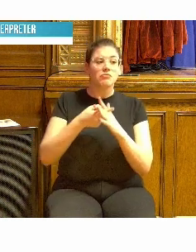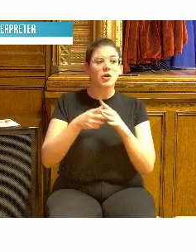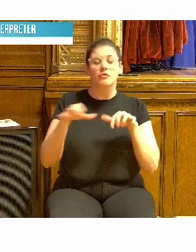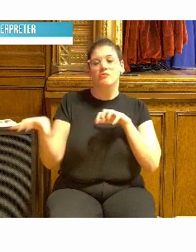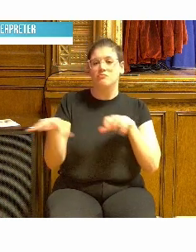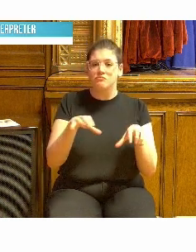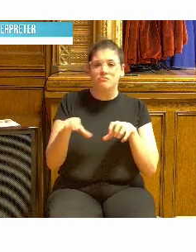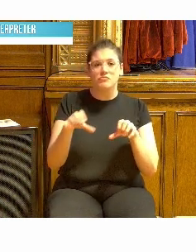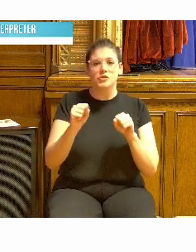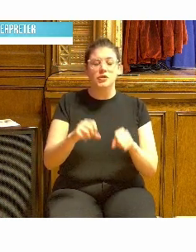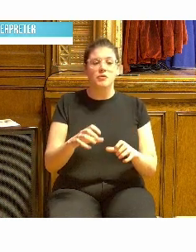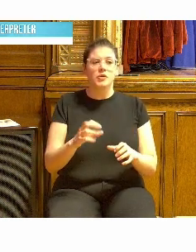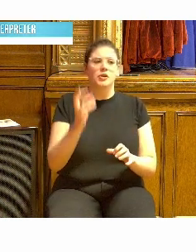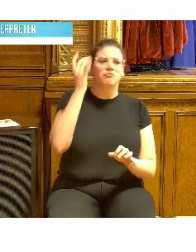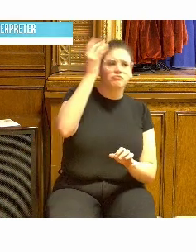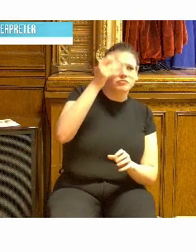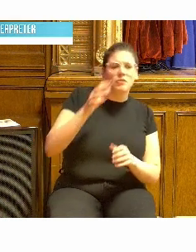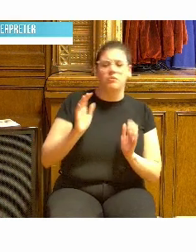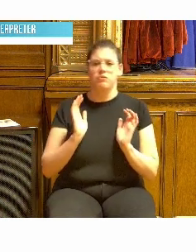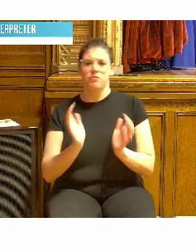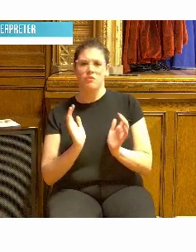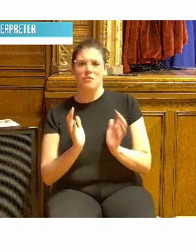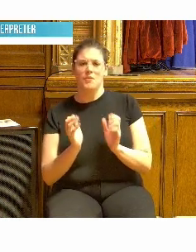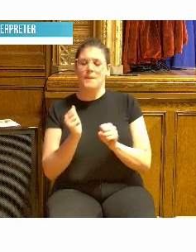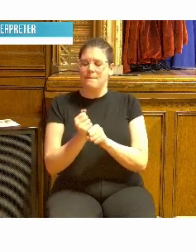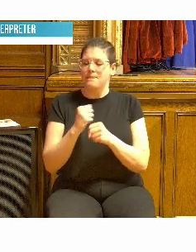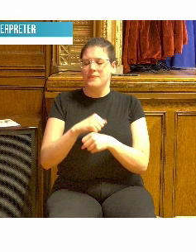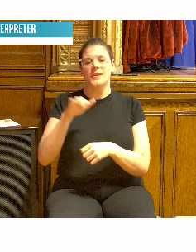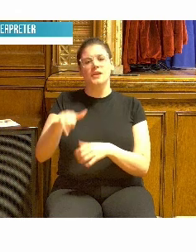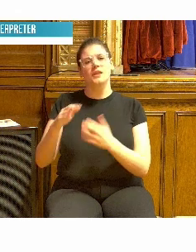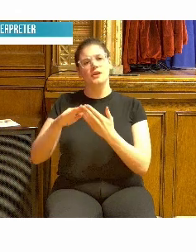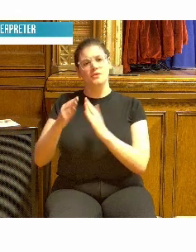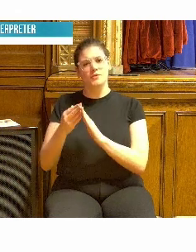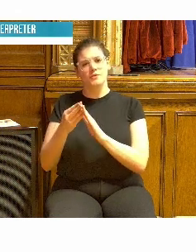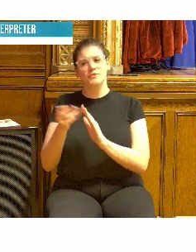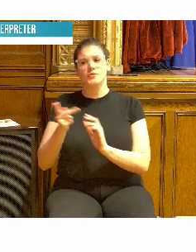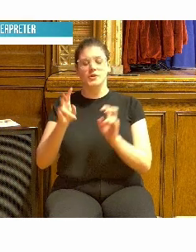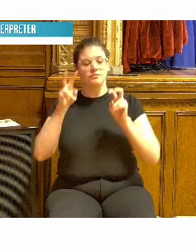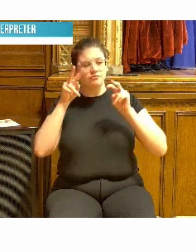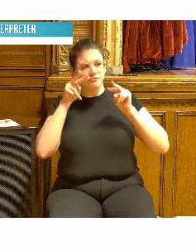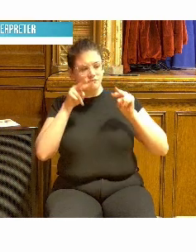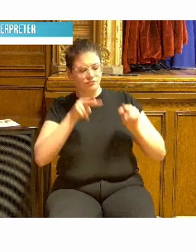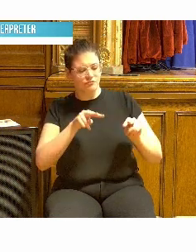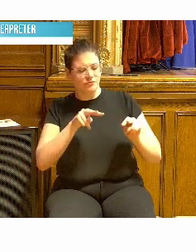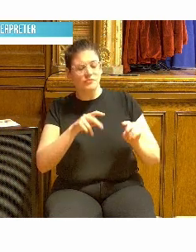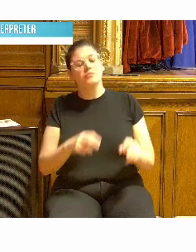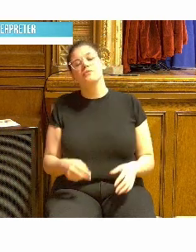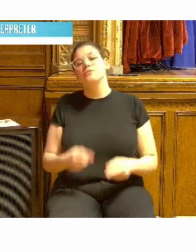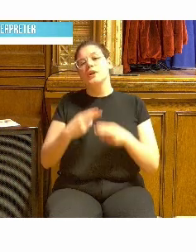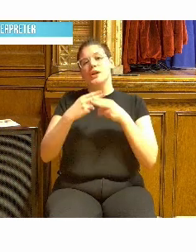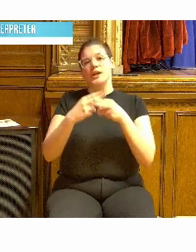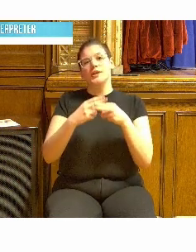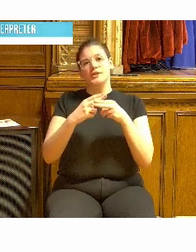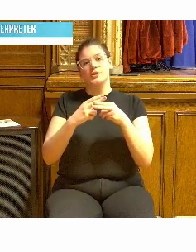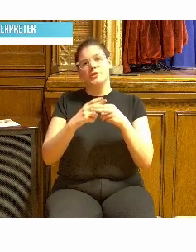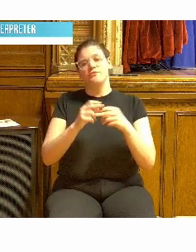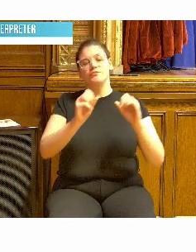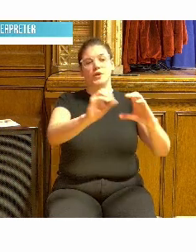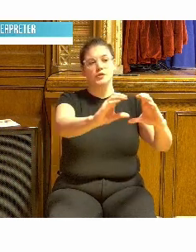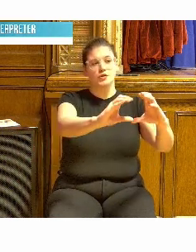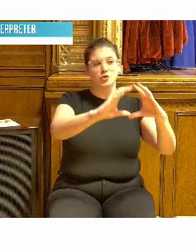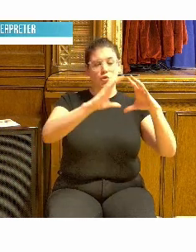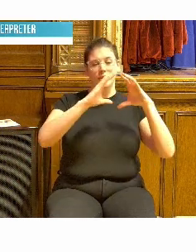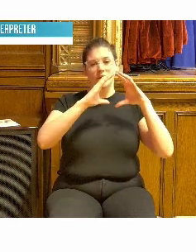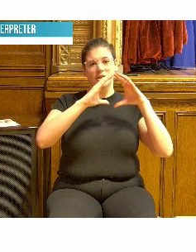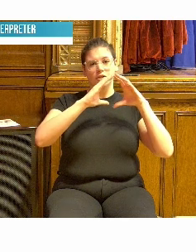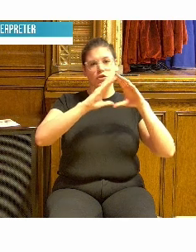thinking, building a little community, and looking a little closer. We call this a zoom in, zoom out activity. We're going to zoom in on a